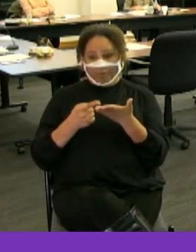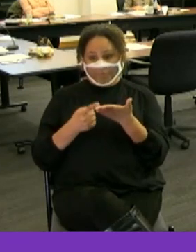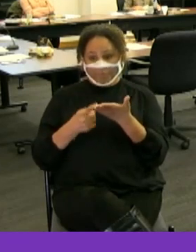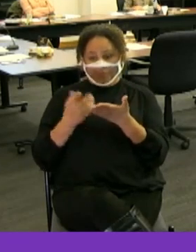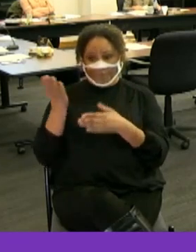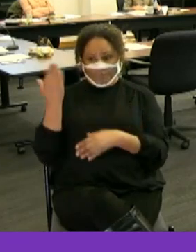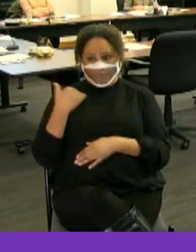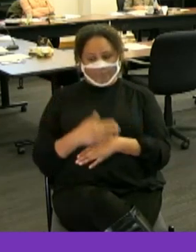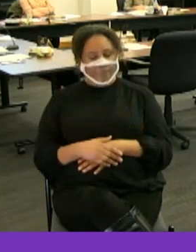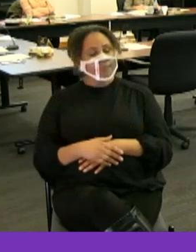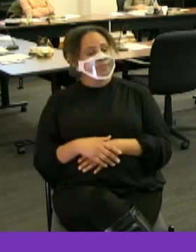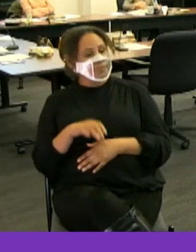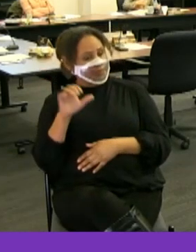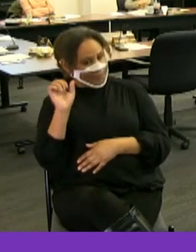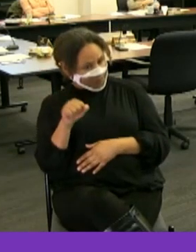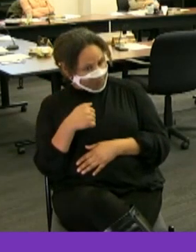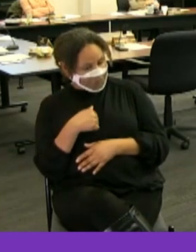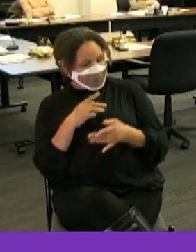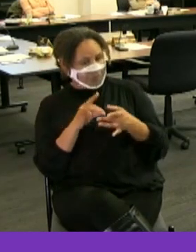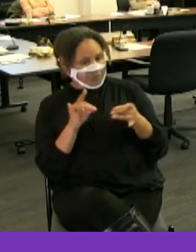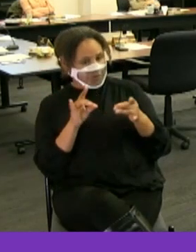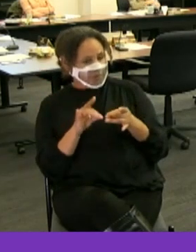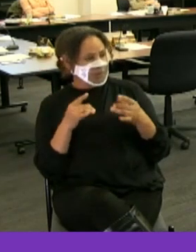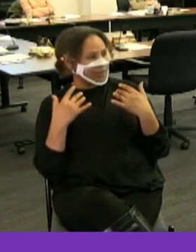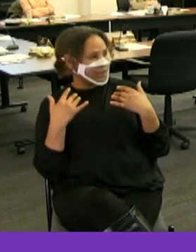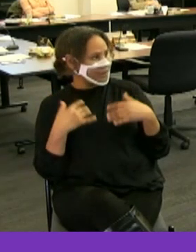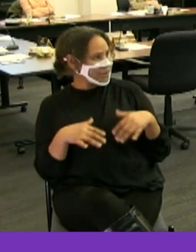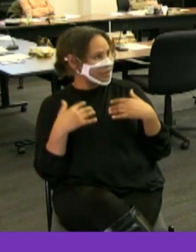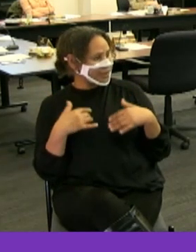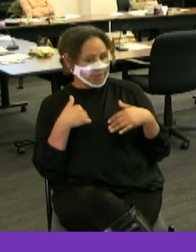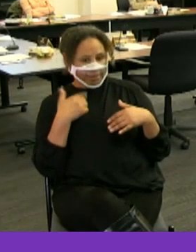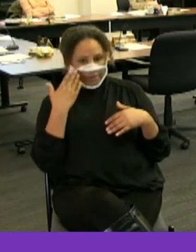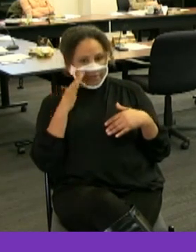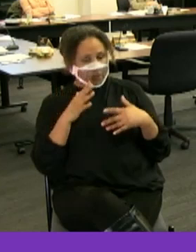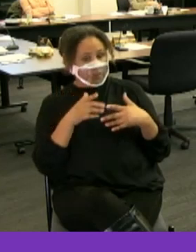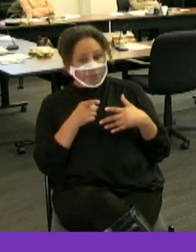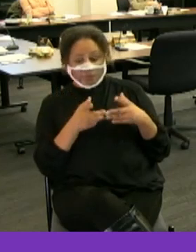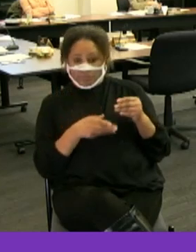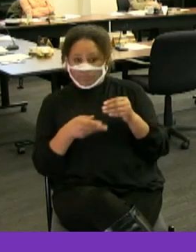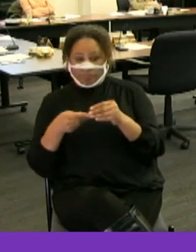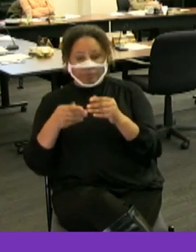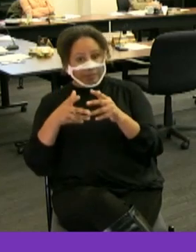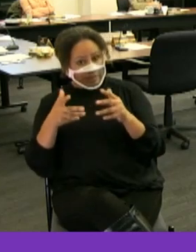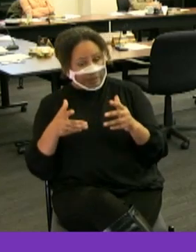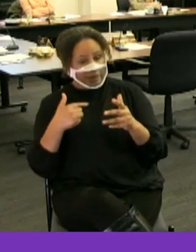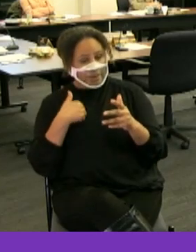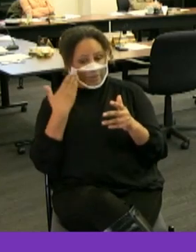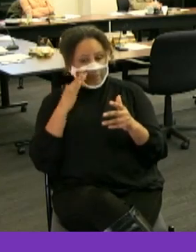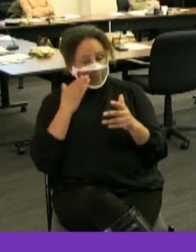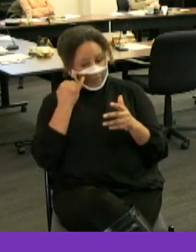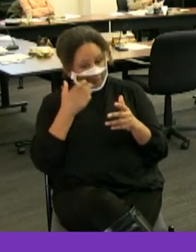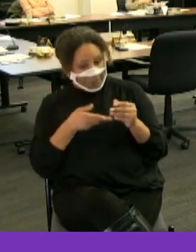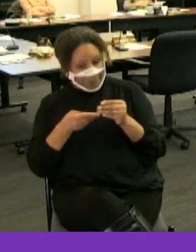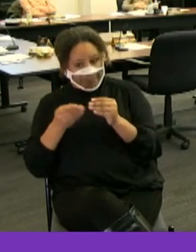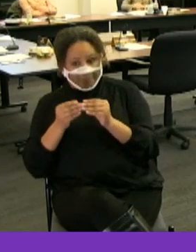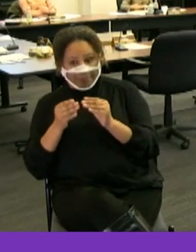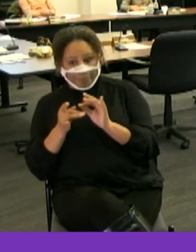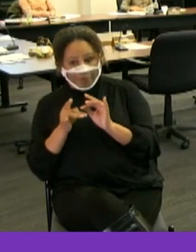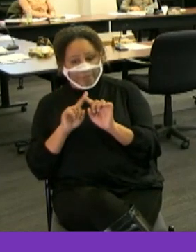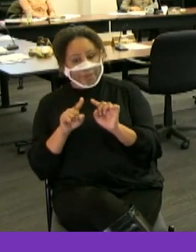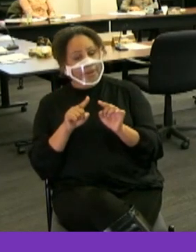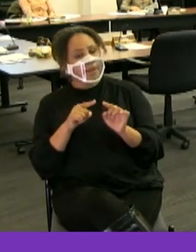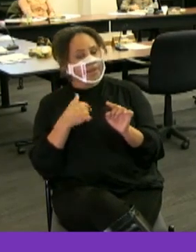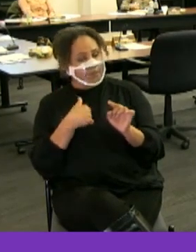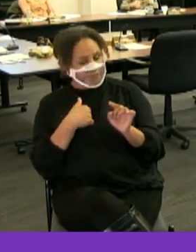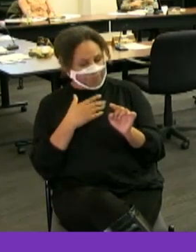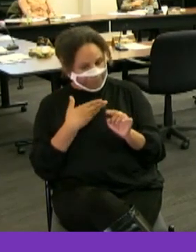you. I have to say you've both been so thorough, so I don't know how much else I can add. But what I do want to just acknowledge with the